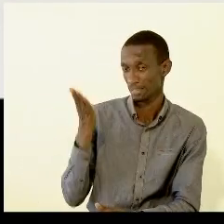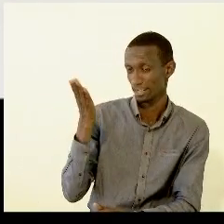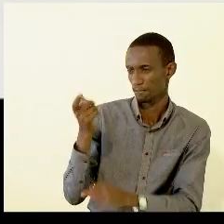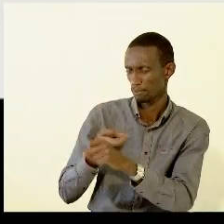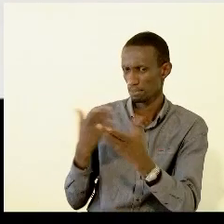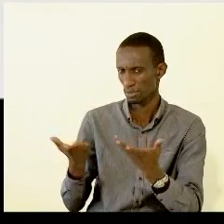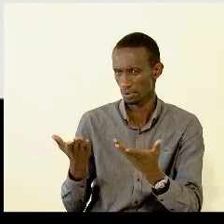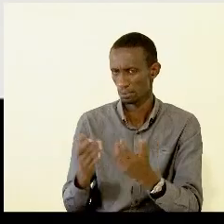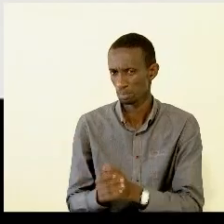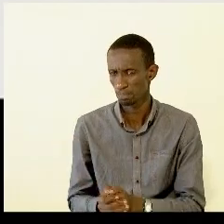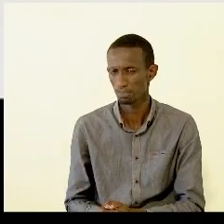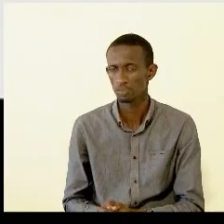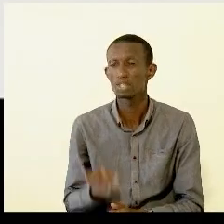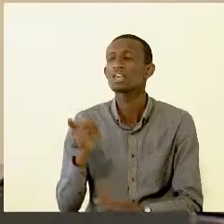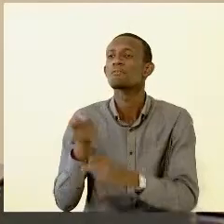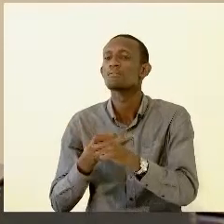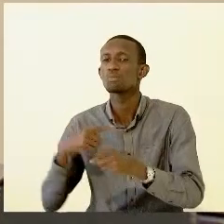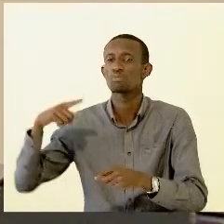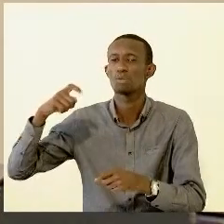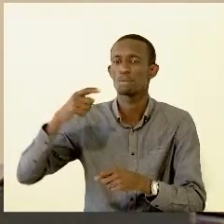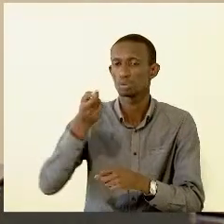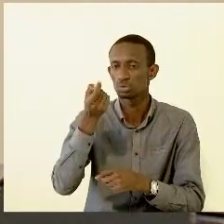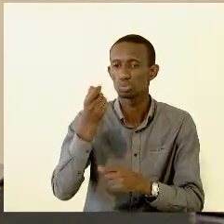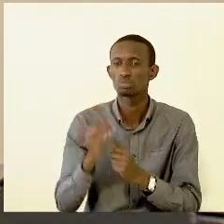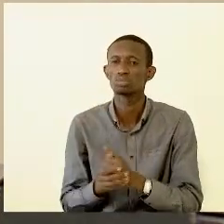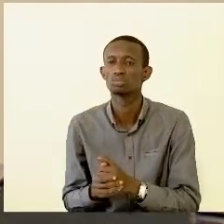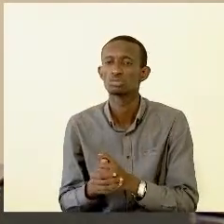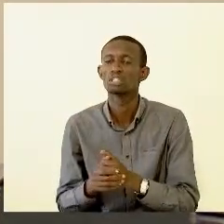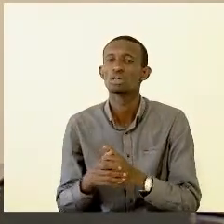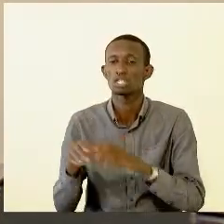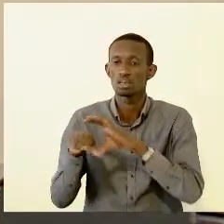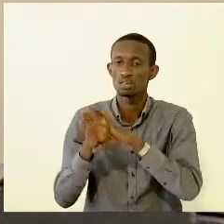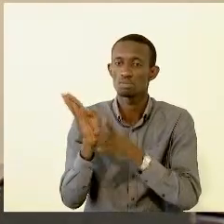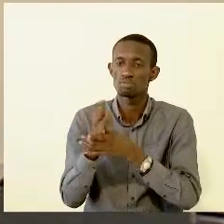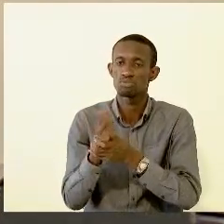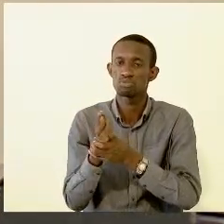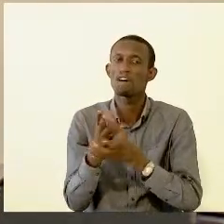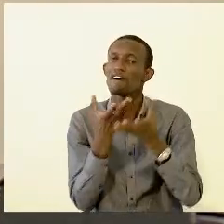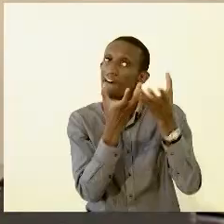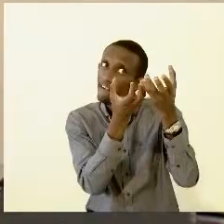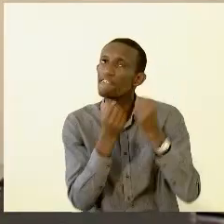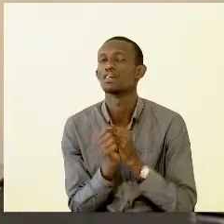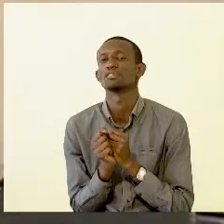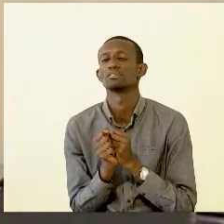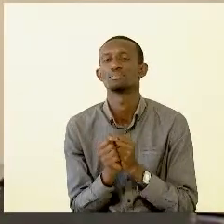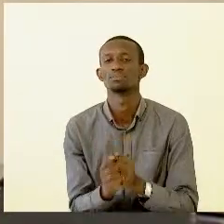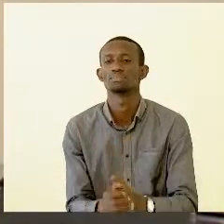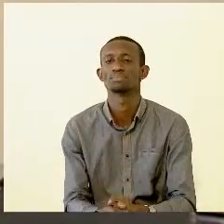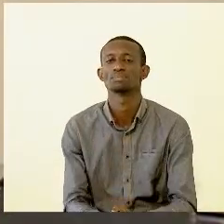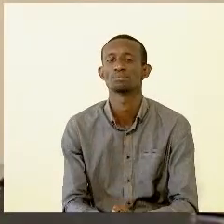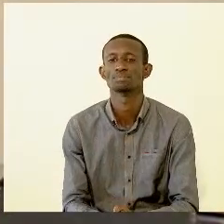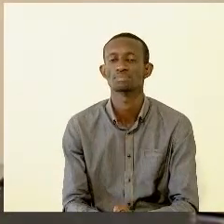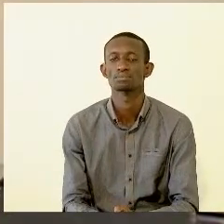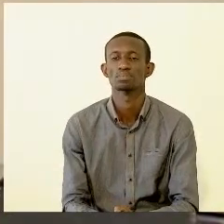where? It comes from insects, which are trapped by insect-catching leaves.